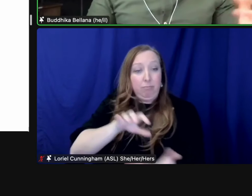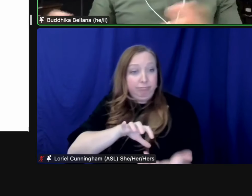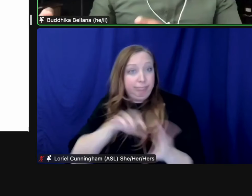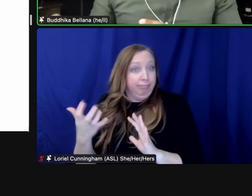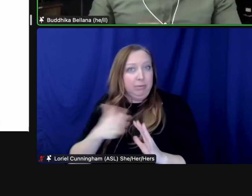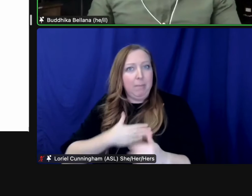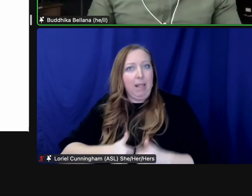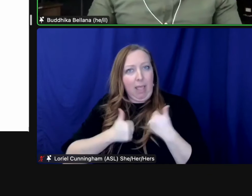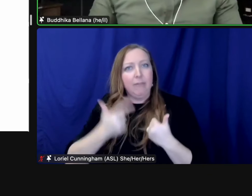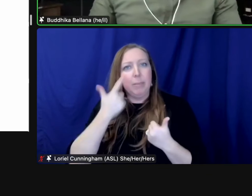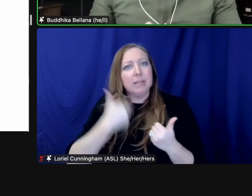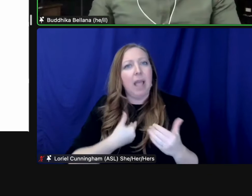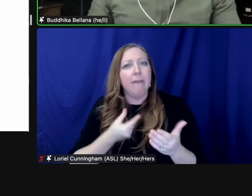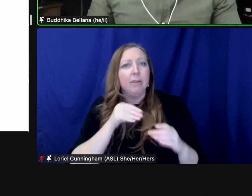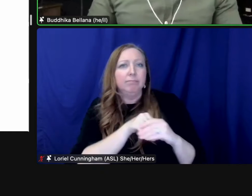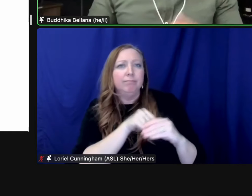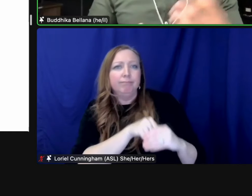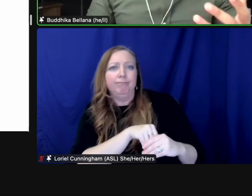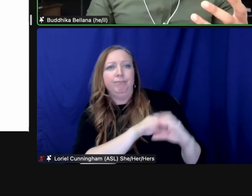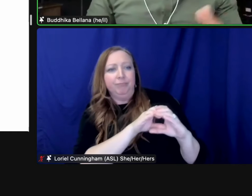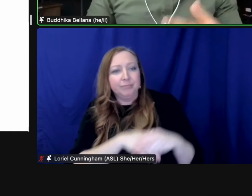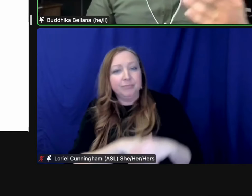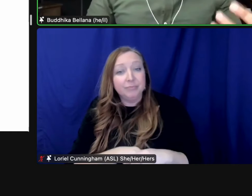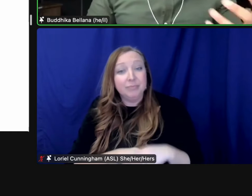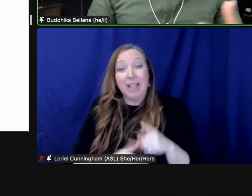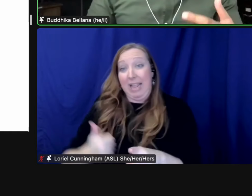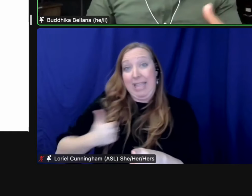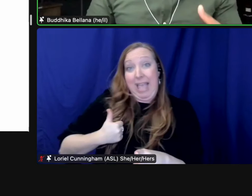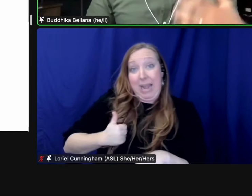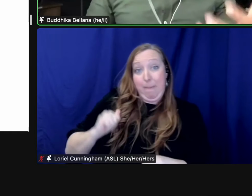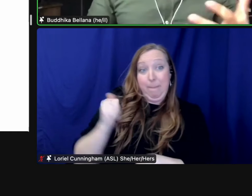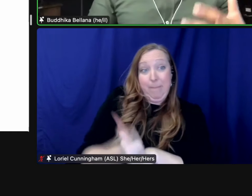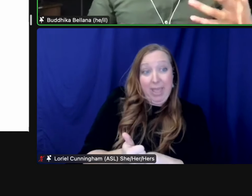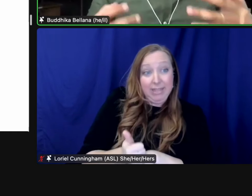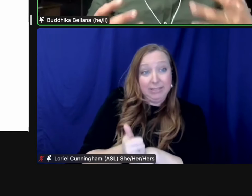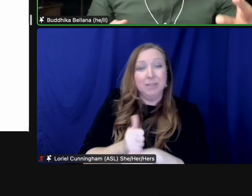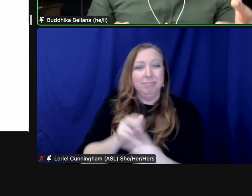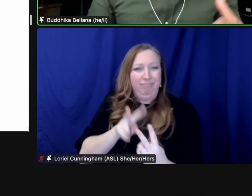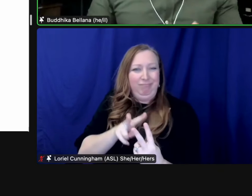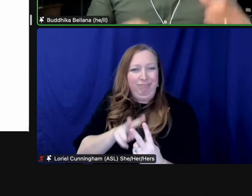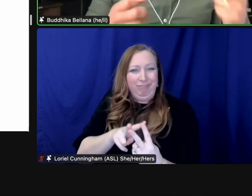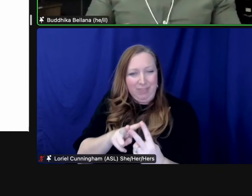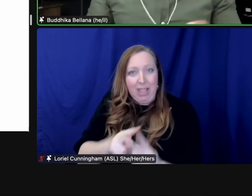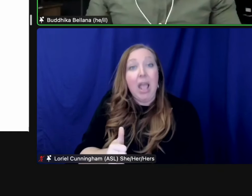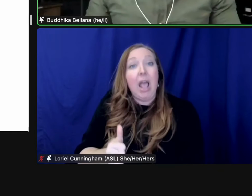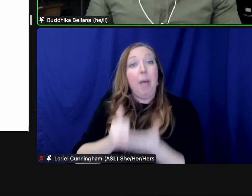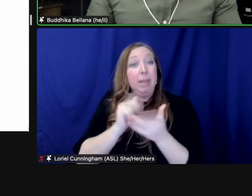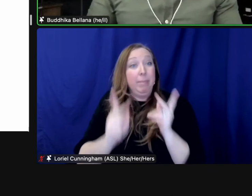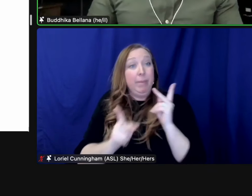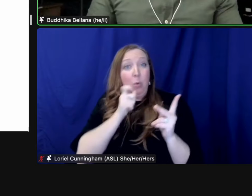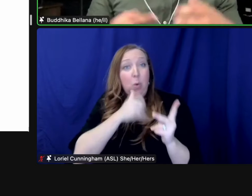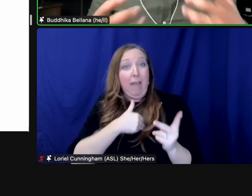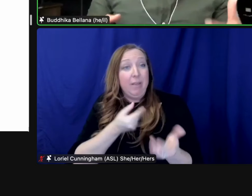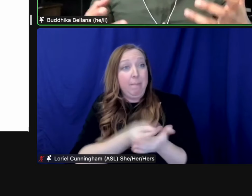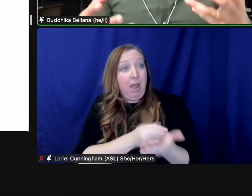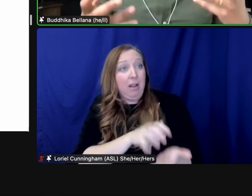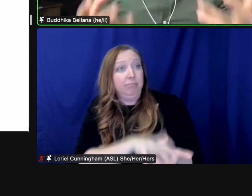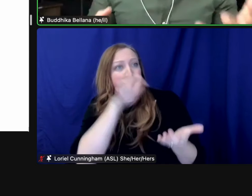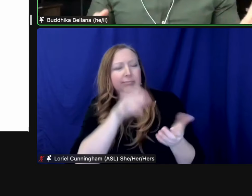and the Canada-based Resource Movement are organizations that work towards helping individuals with wealth spread that wealth and